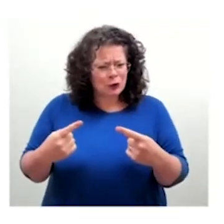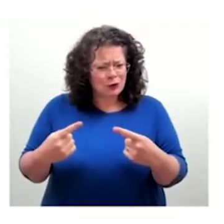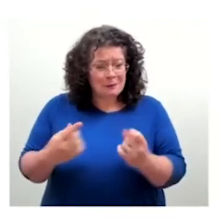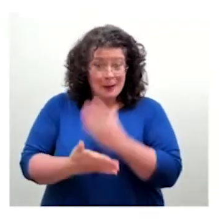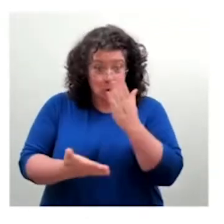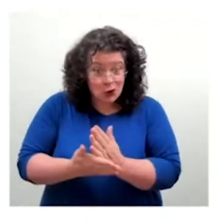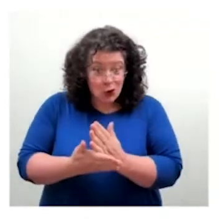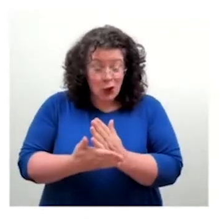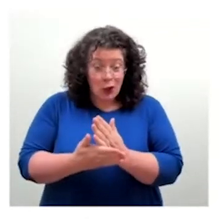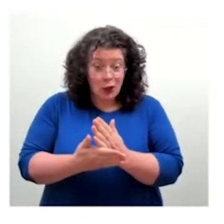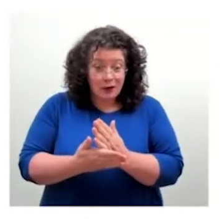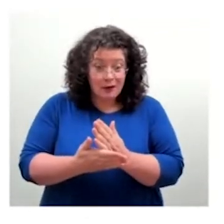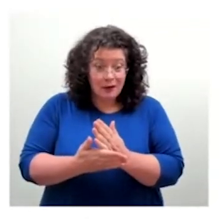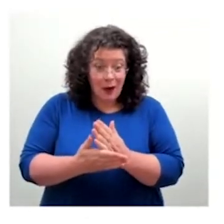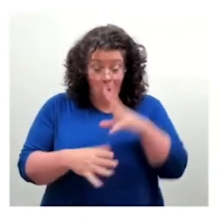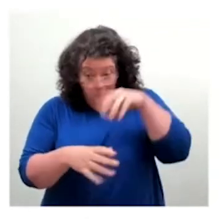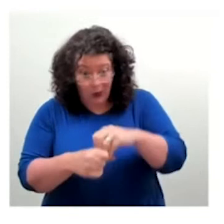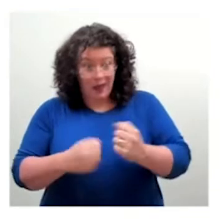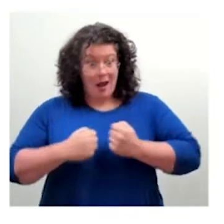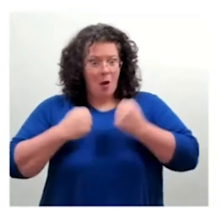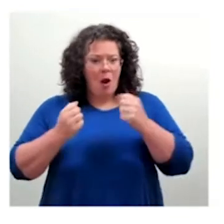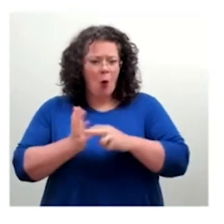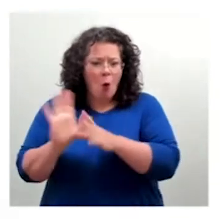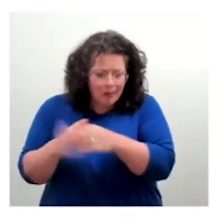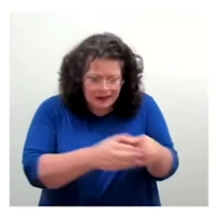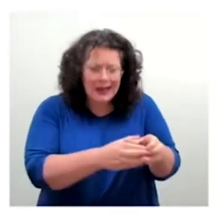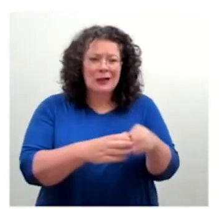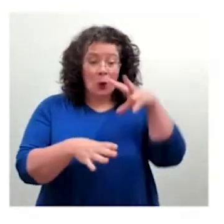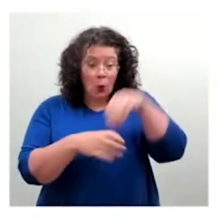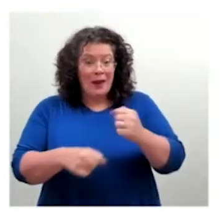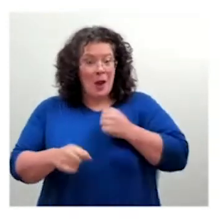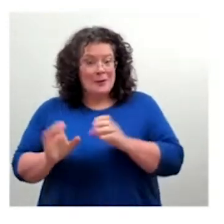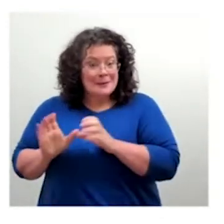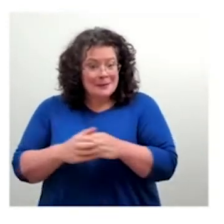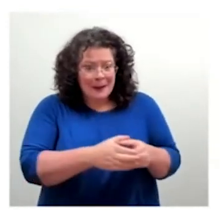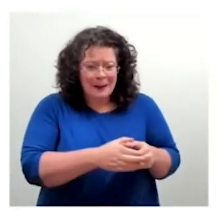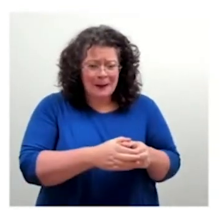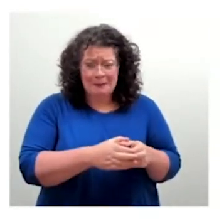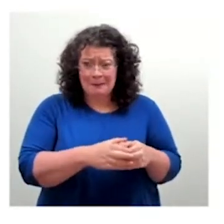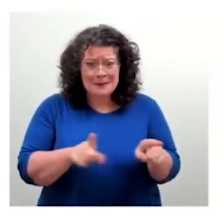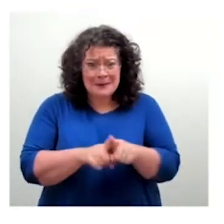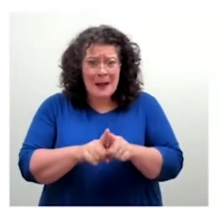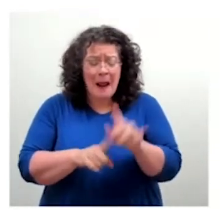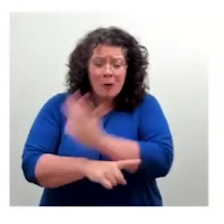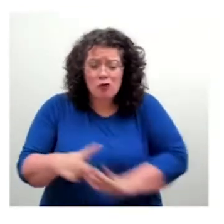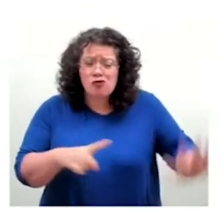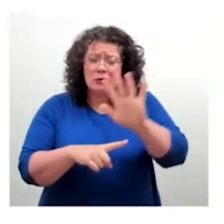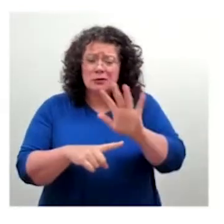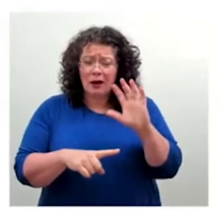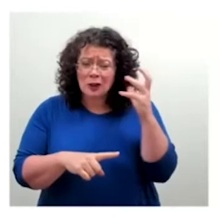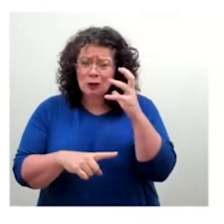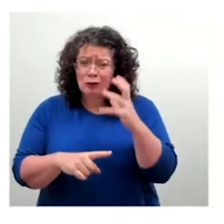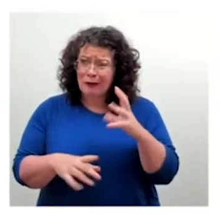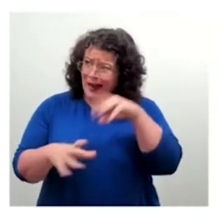within government. And, you know, I'm sure that their hearts are in the right place. But I thought that was, you know, it's just so ironic that you